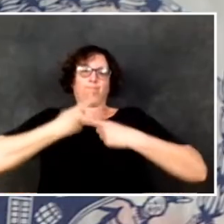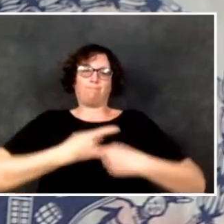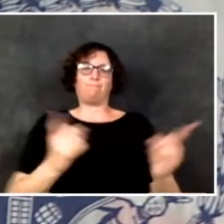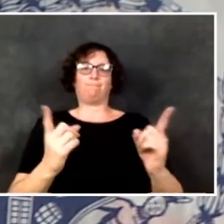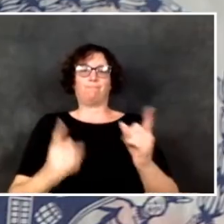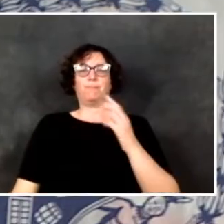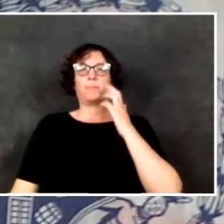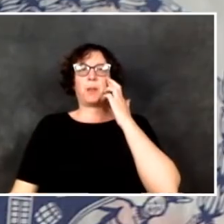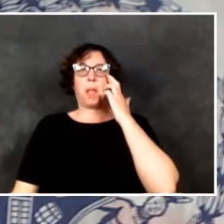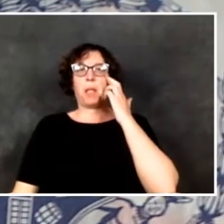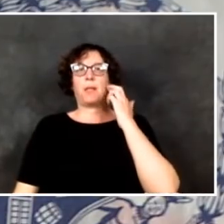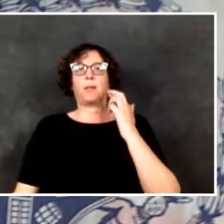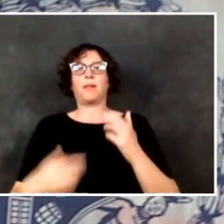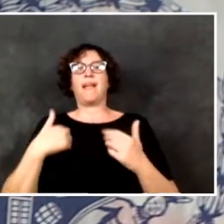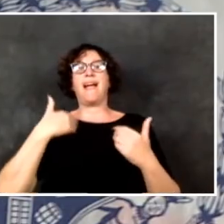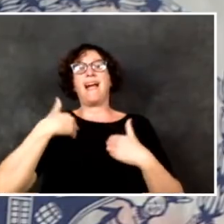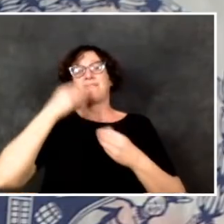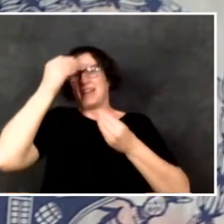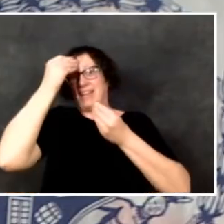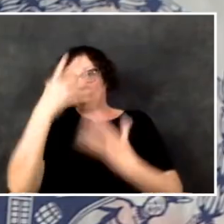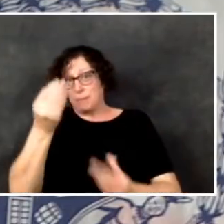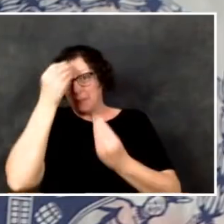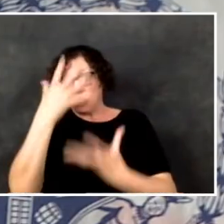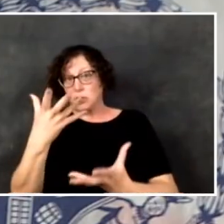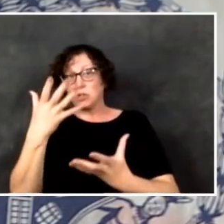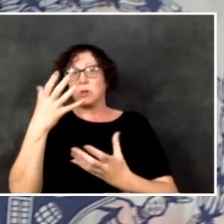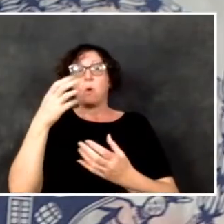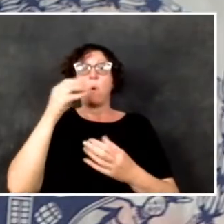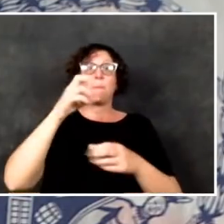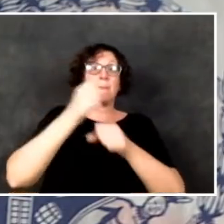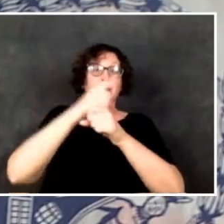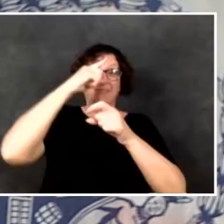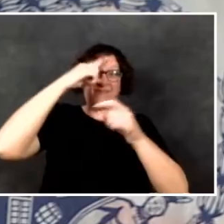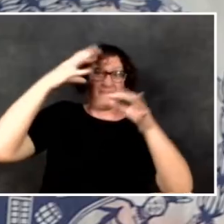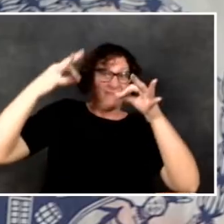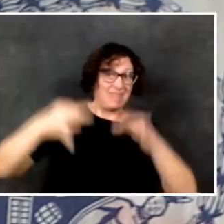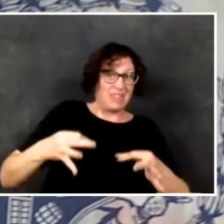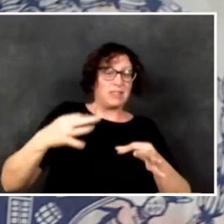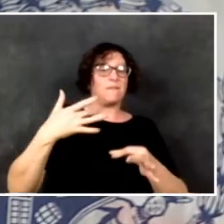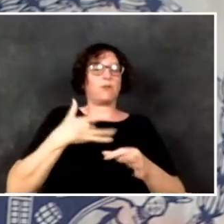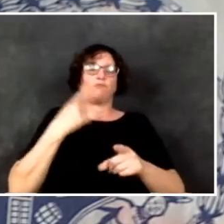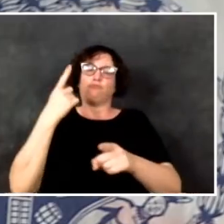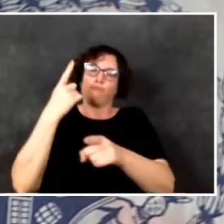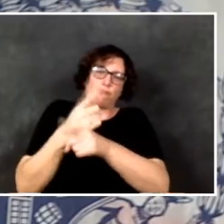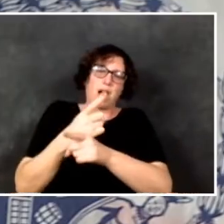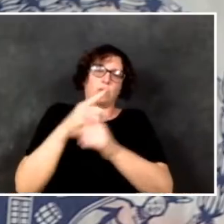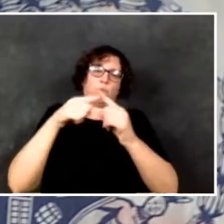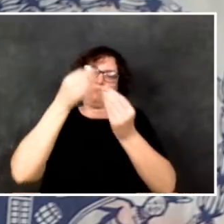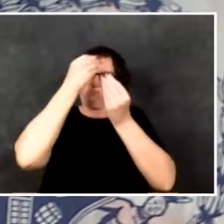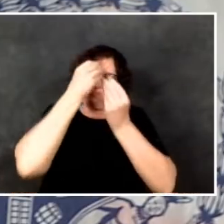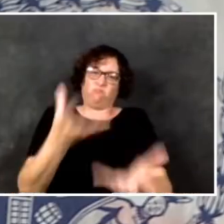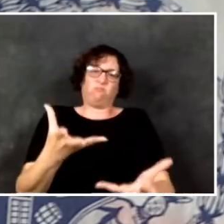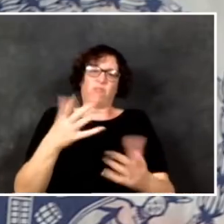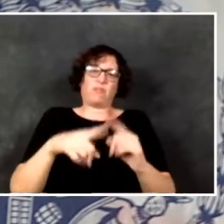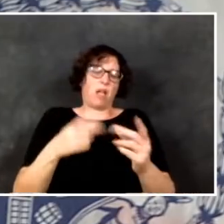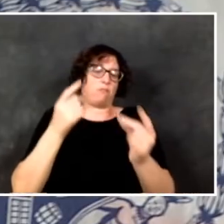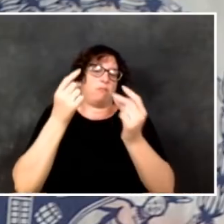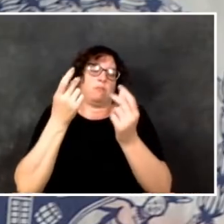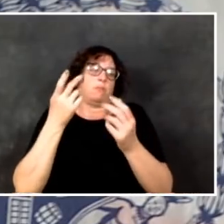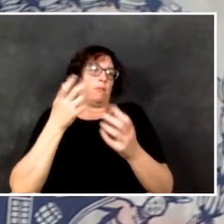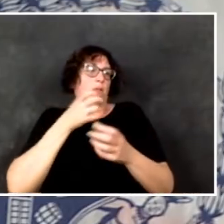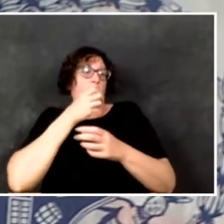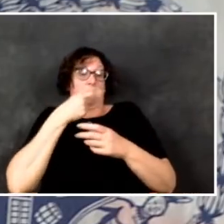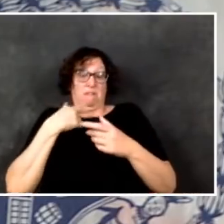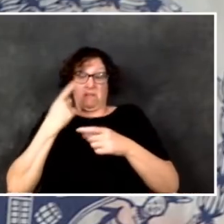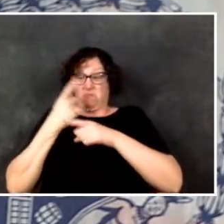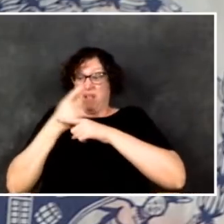our parents, our families, our educators. So we were quite certain it was the right thing to do. The state was notified